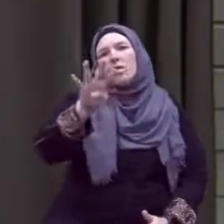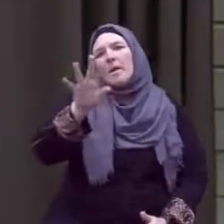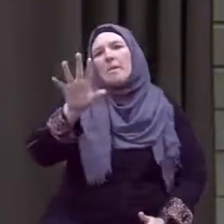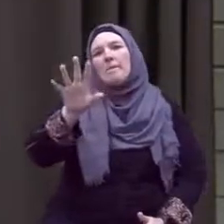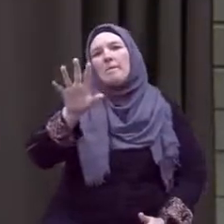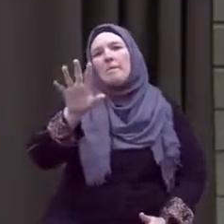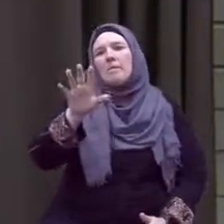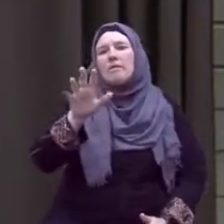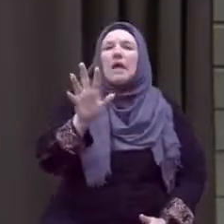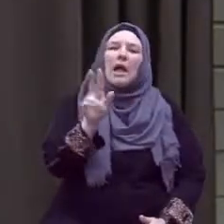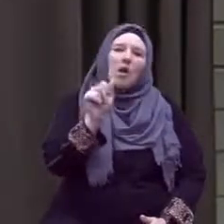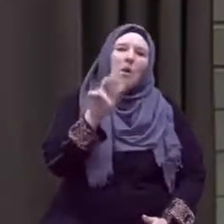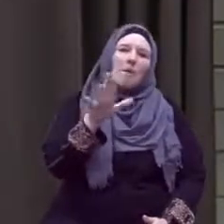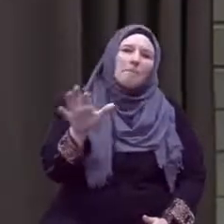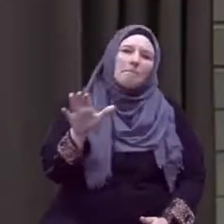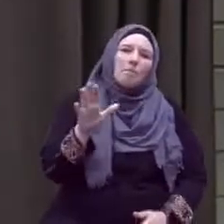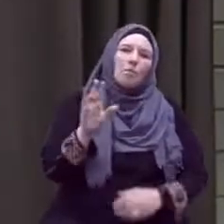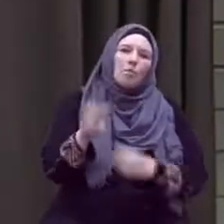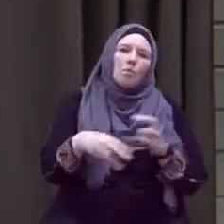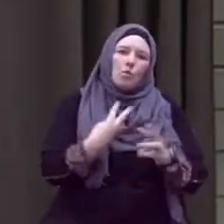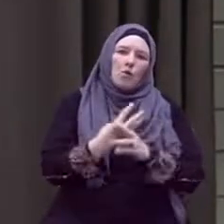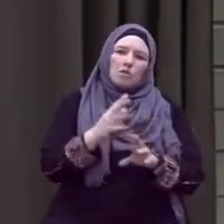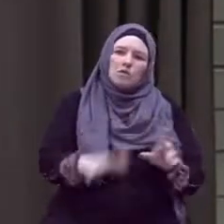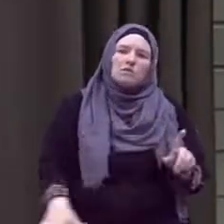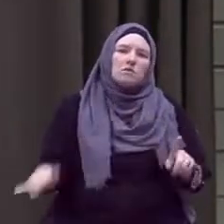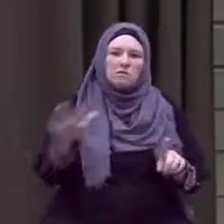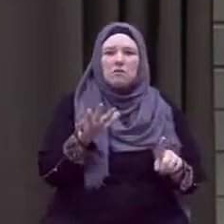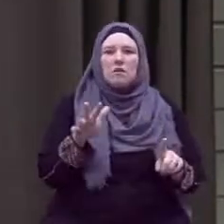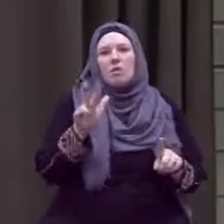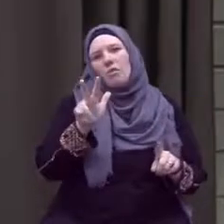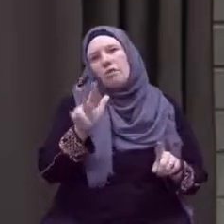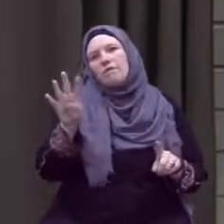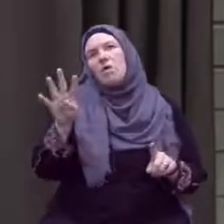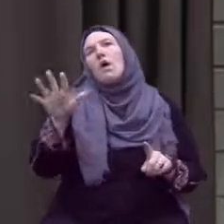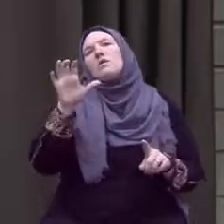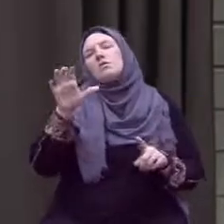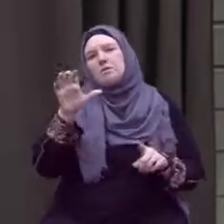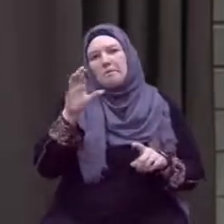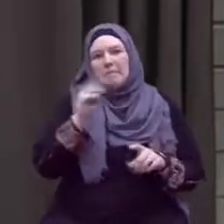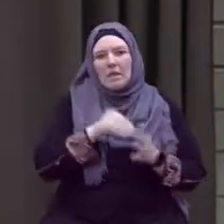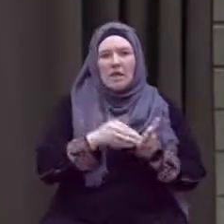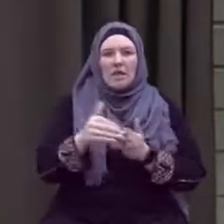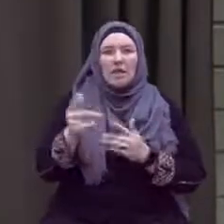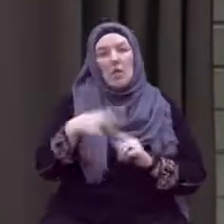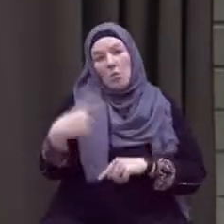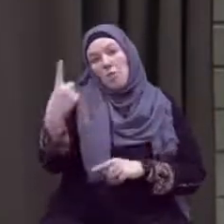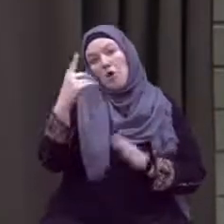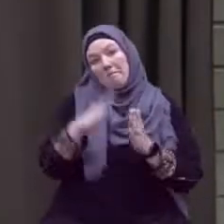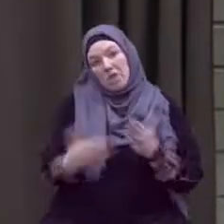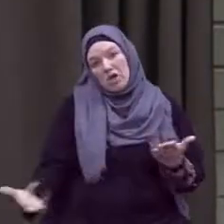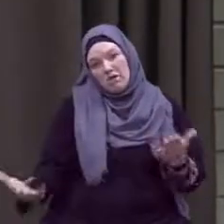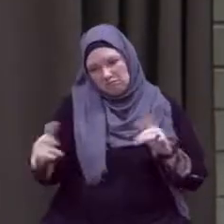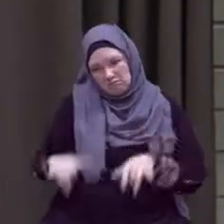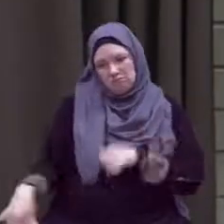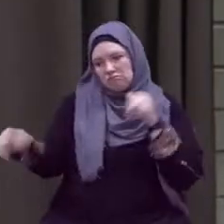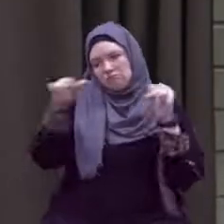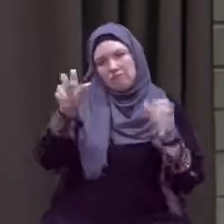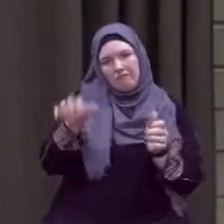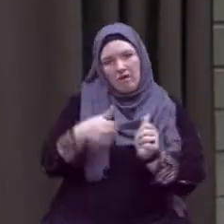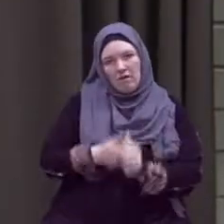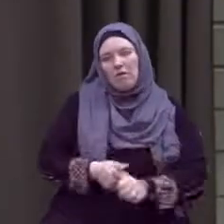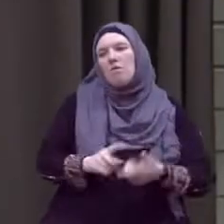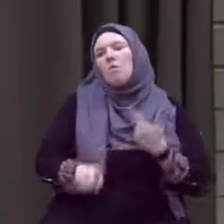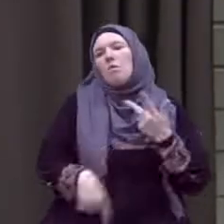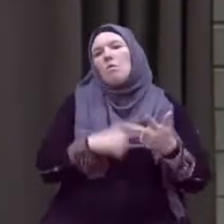the Arab world, which is the heart of the Muslim world. They have one book that they believe in. They